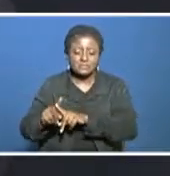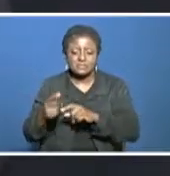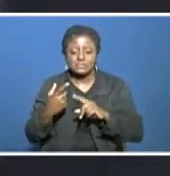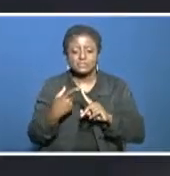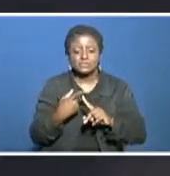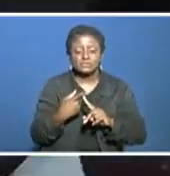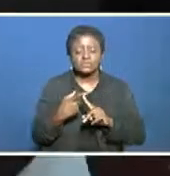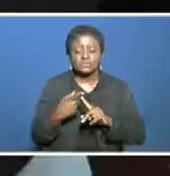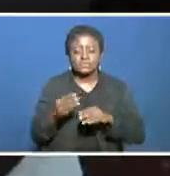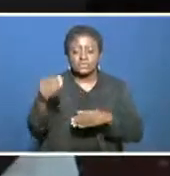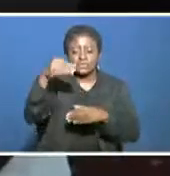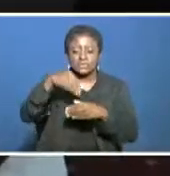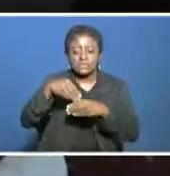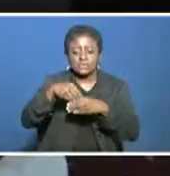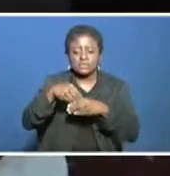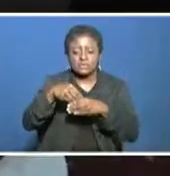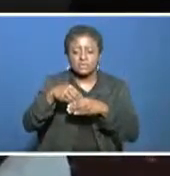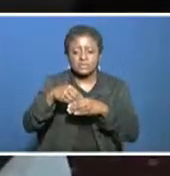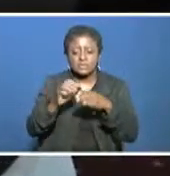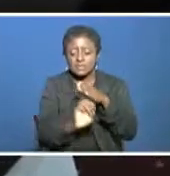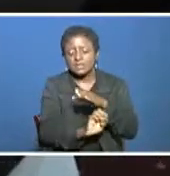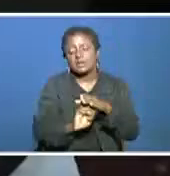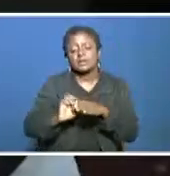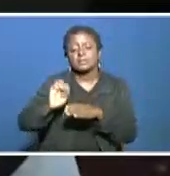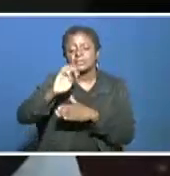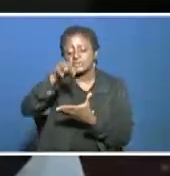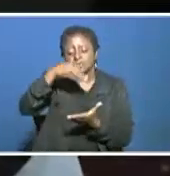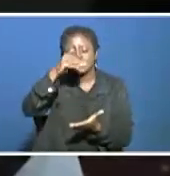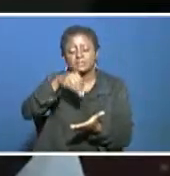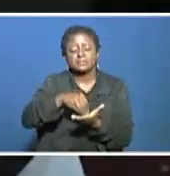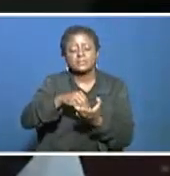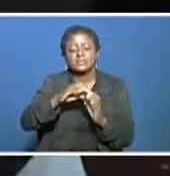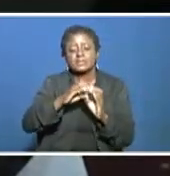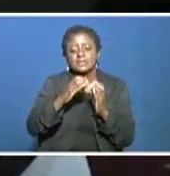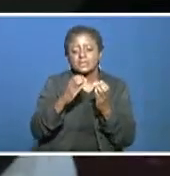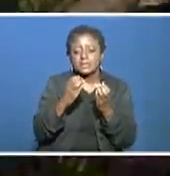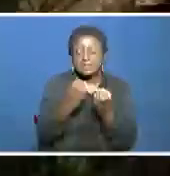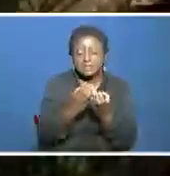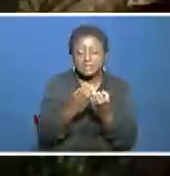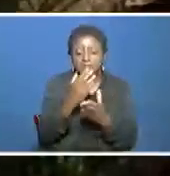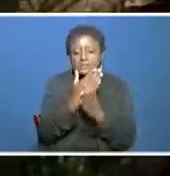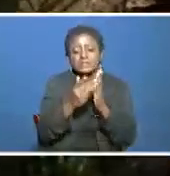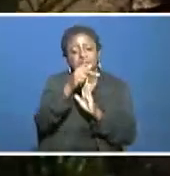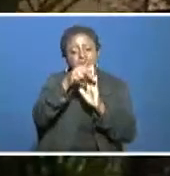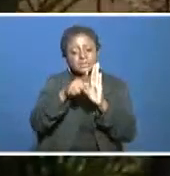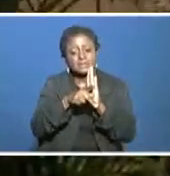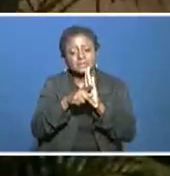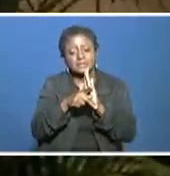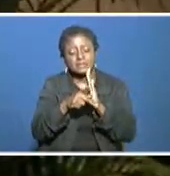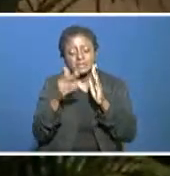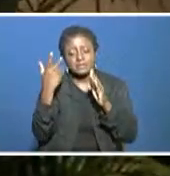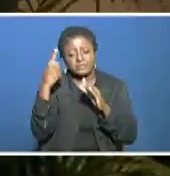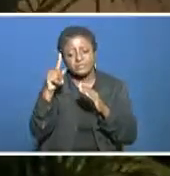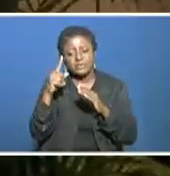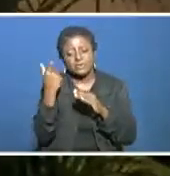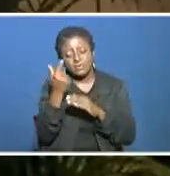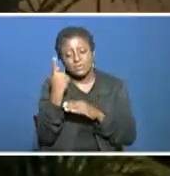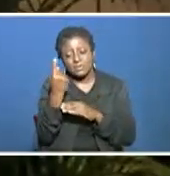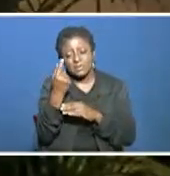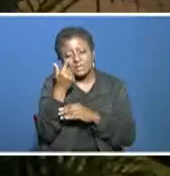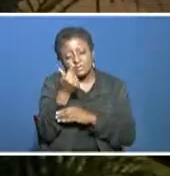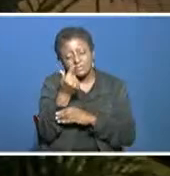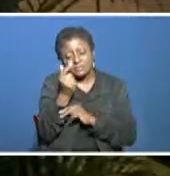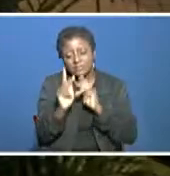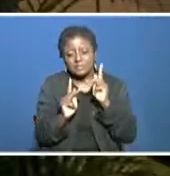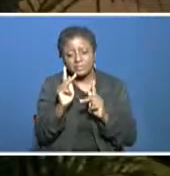to accommodate the emerging middle class, adding that some policies only cater to a selected few. The Prime Minister says